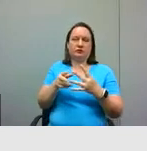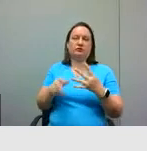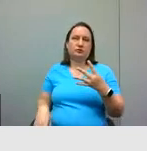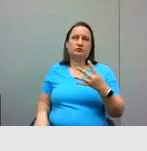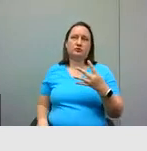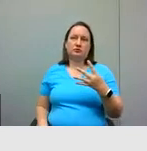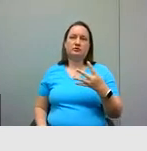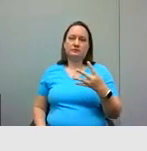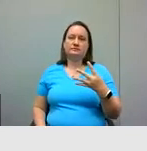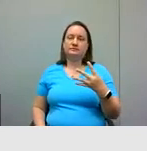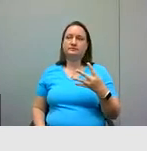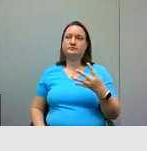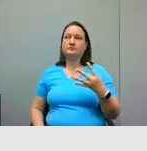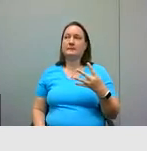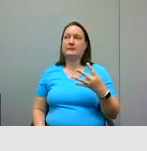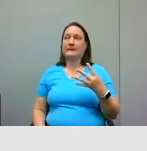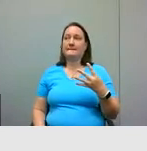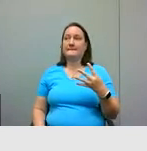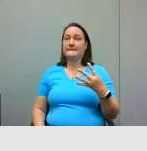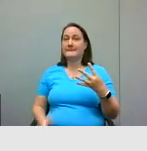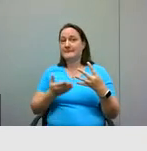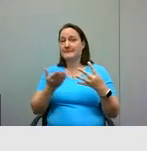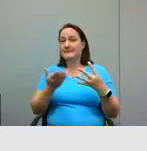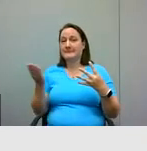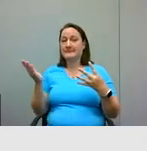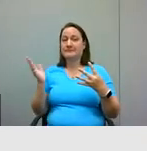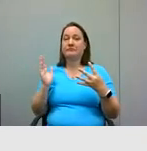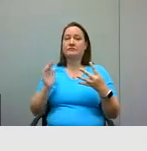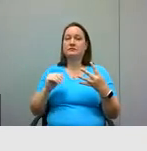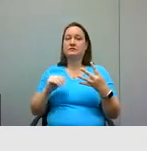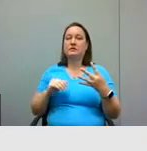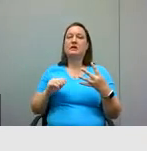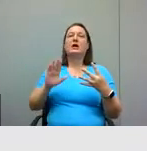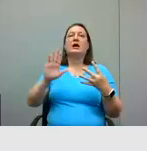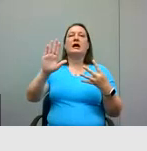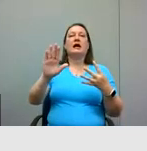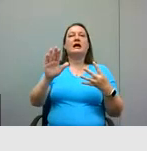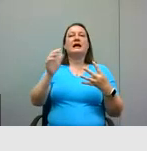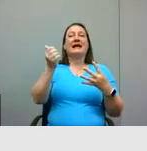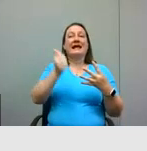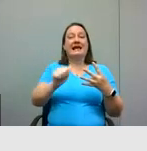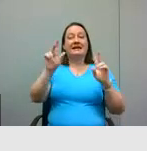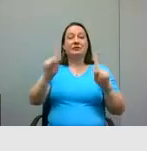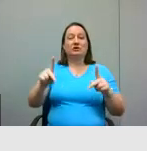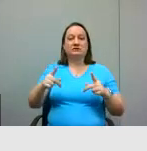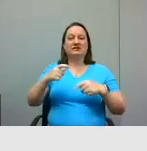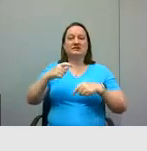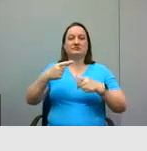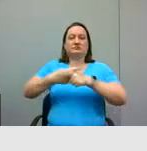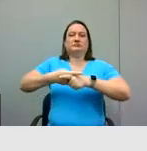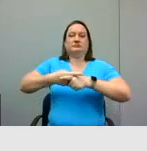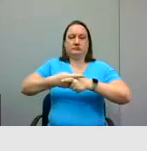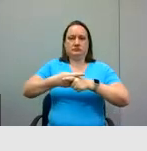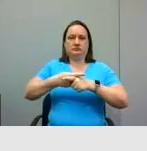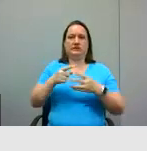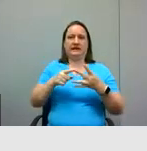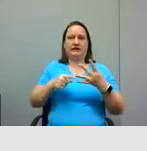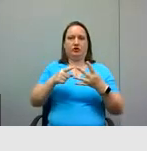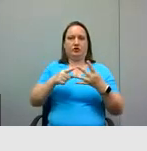Were either of those dates, is anybody not able to do one of those dates? Let's work it from